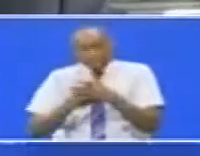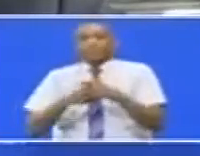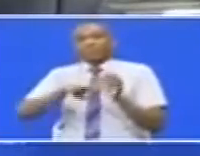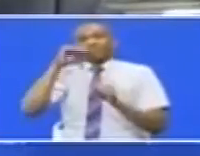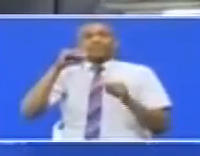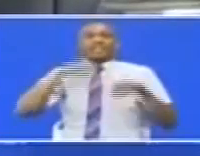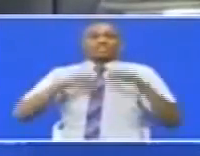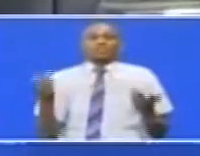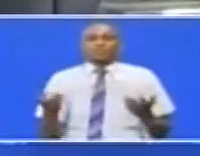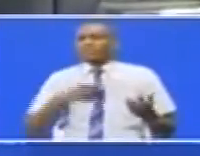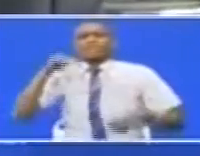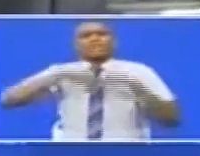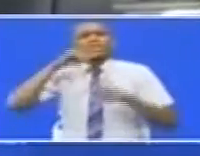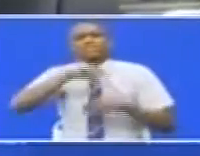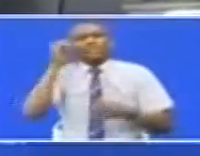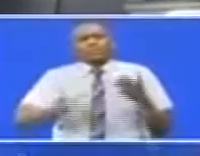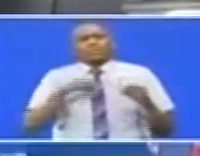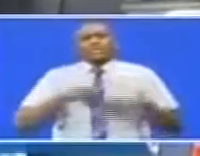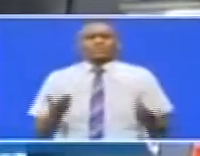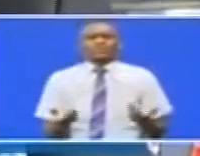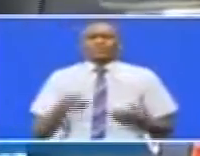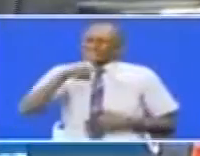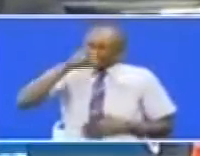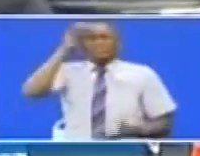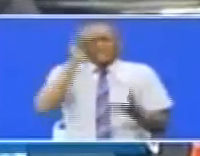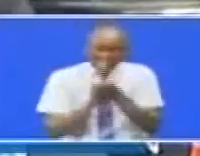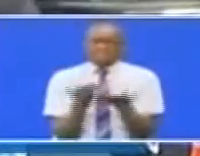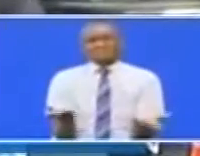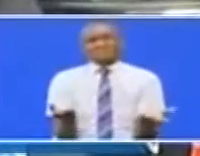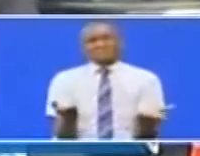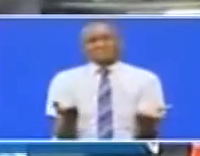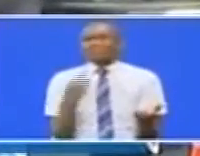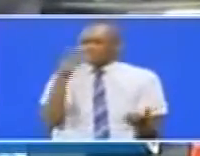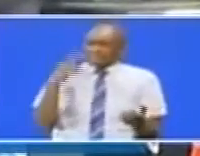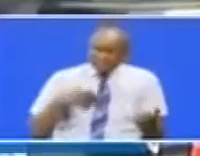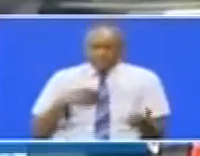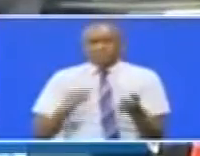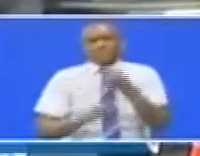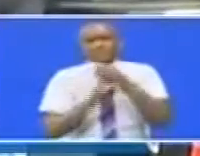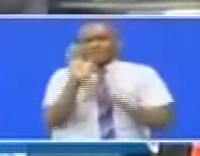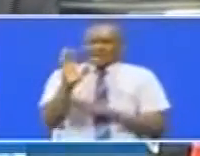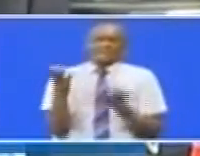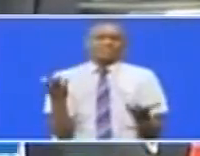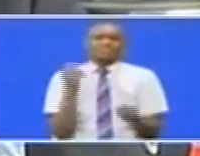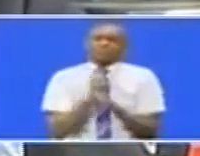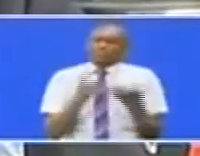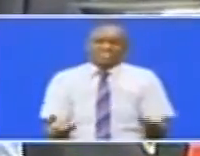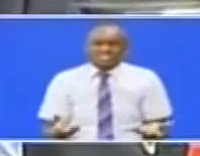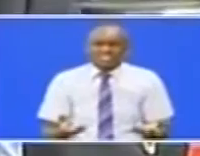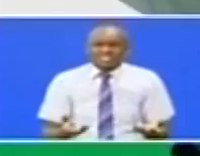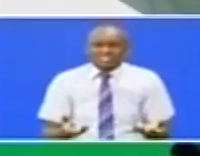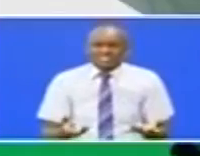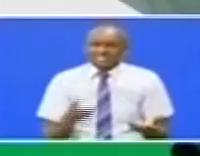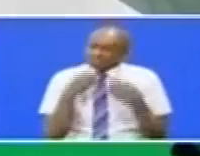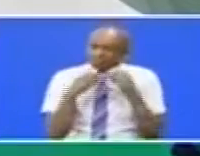What are we rigging now before the election? So if you've already sensed defeat, you know, just tell your supporters slowly, start to break down the, you know, that they're